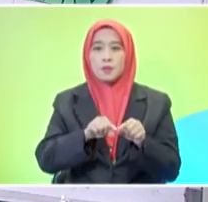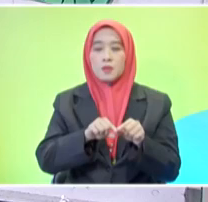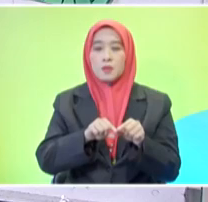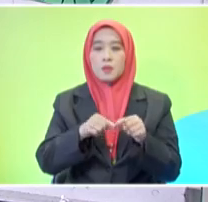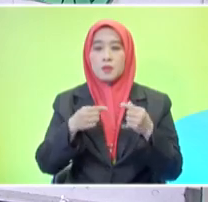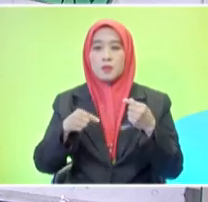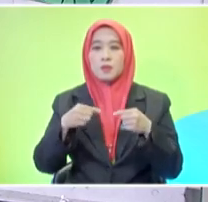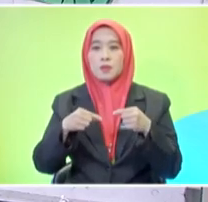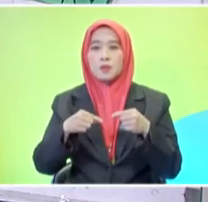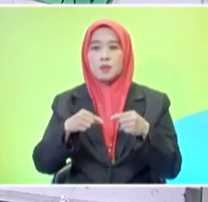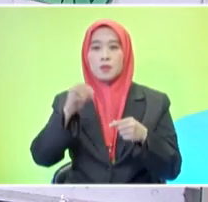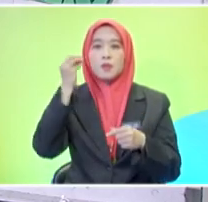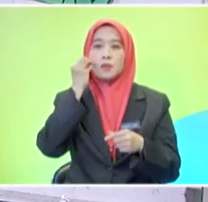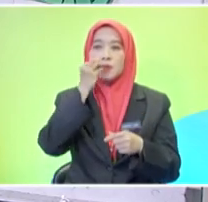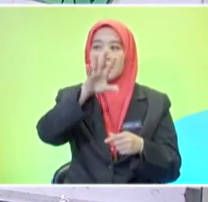here.